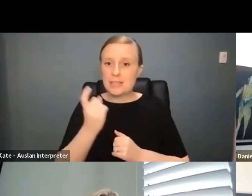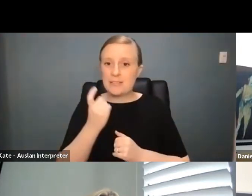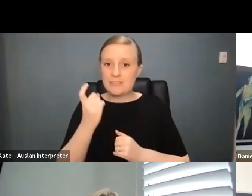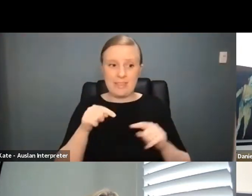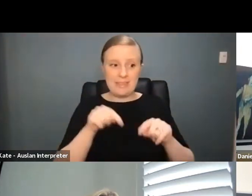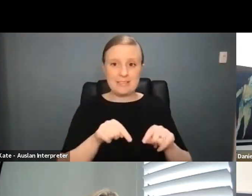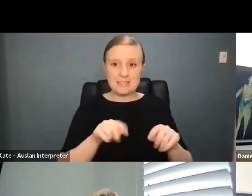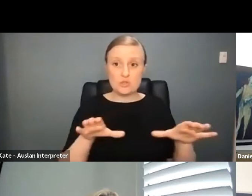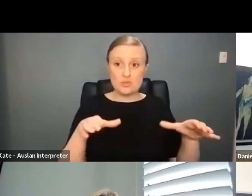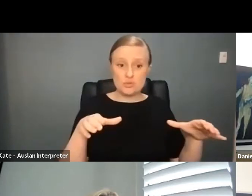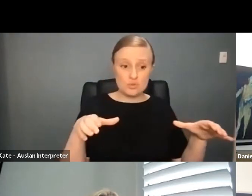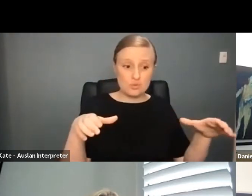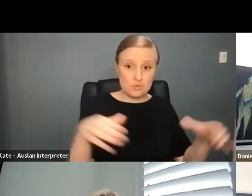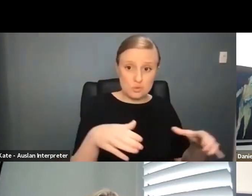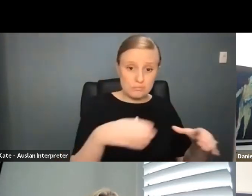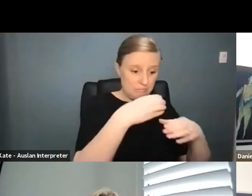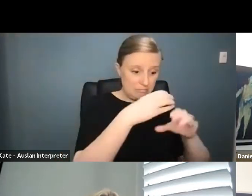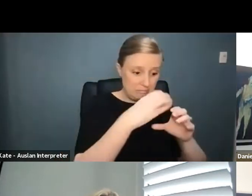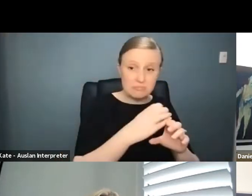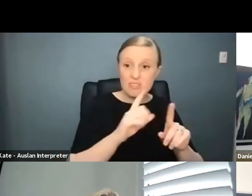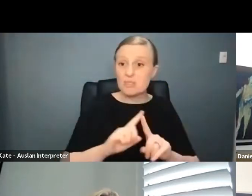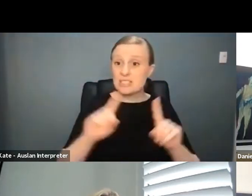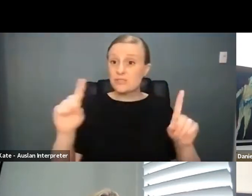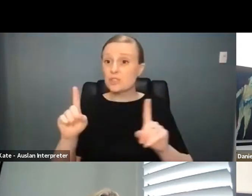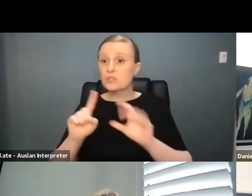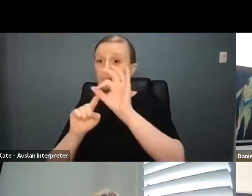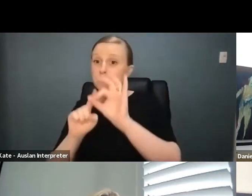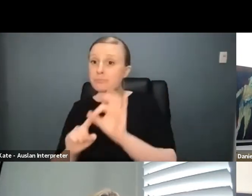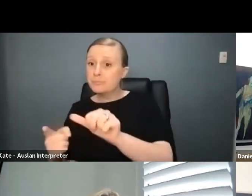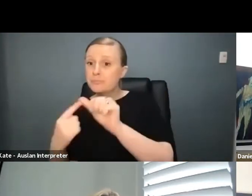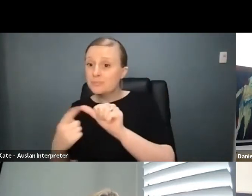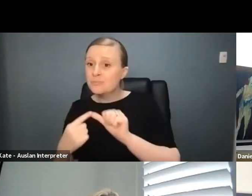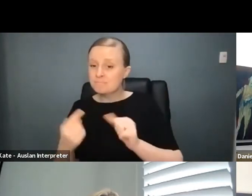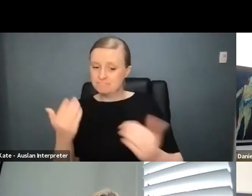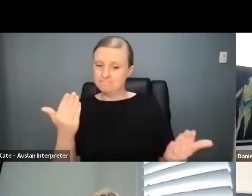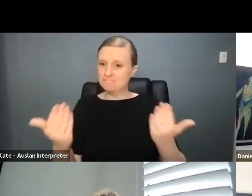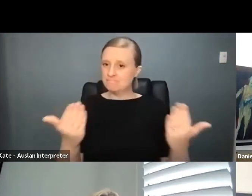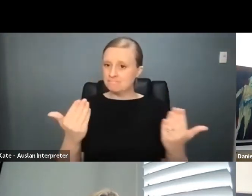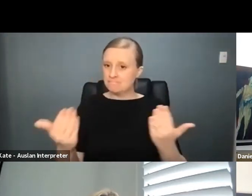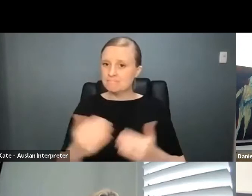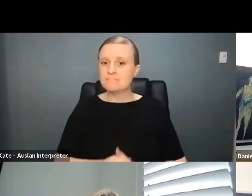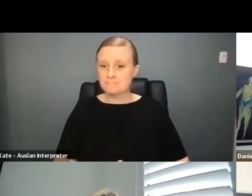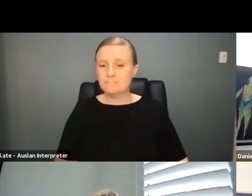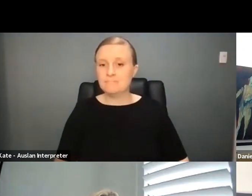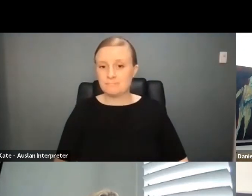therefore those that, explain the differences. That's great. Thank you so much. My mind immediately goes